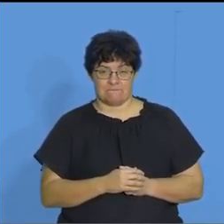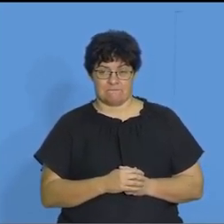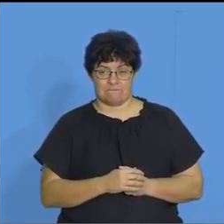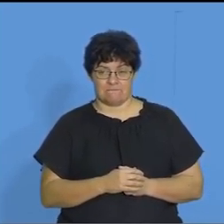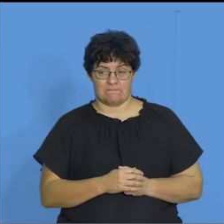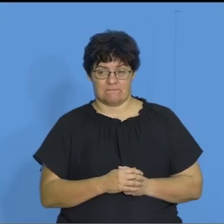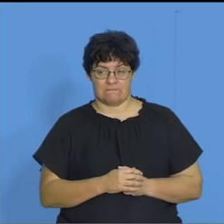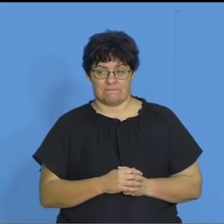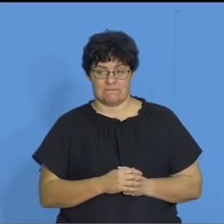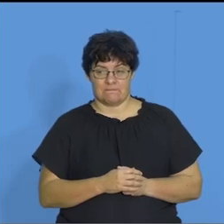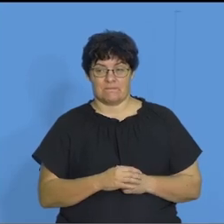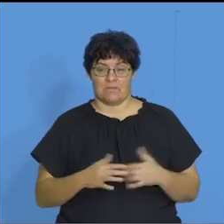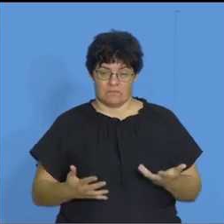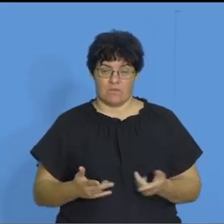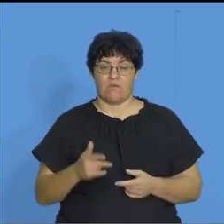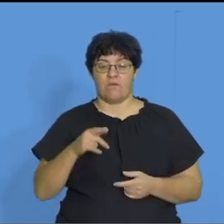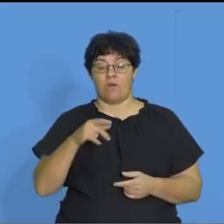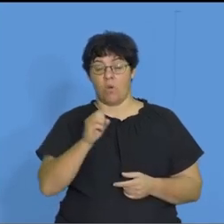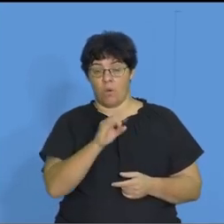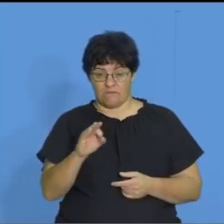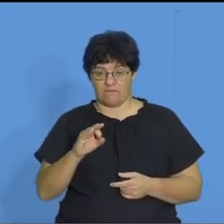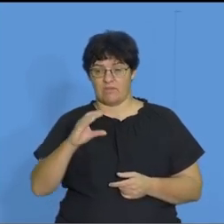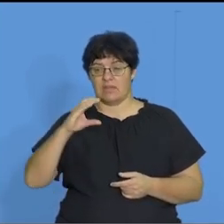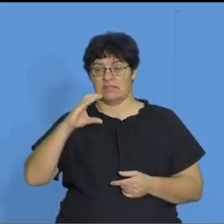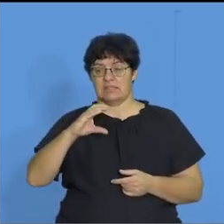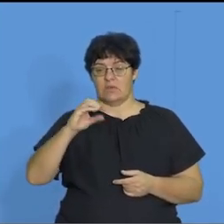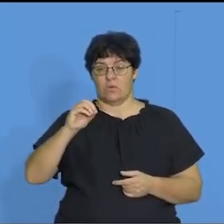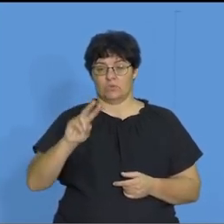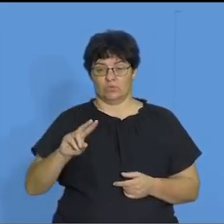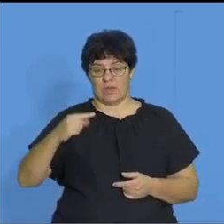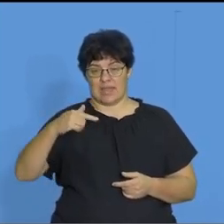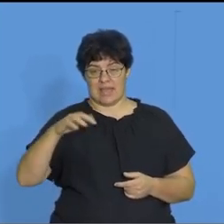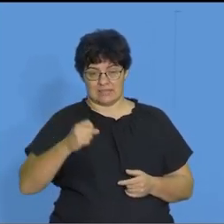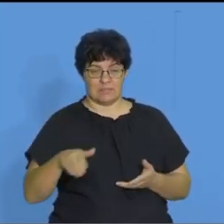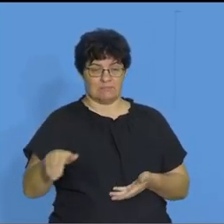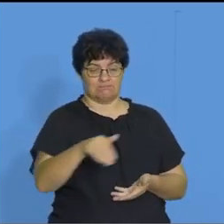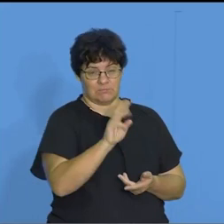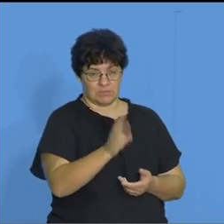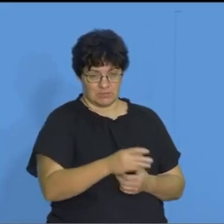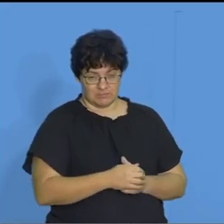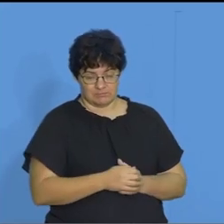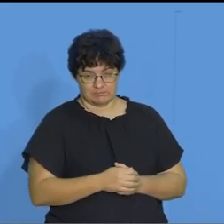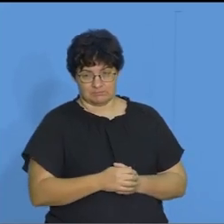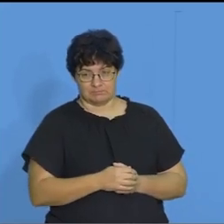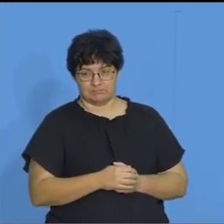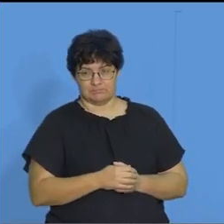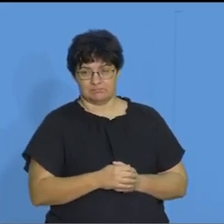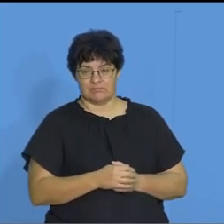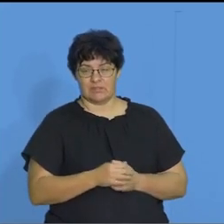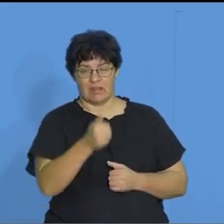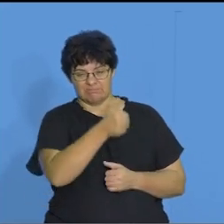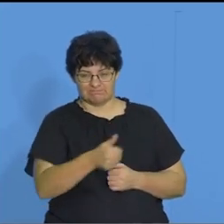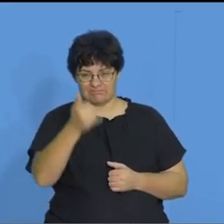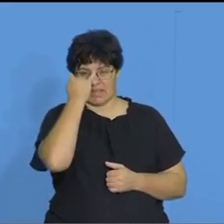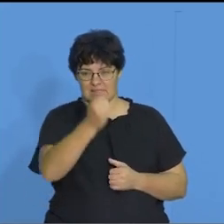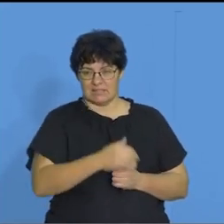15.4 grams of carbon dioxide gas that will be collected, right? Now, this is the